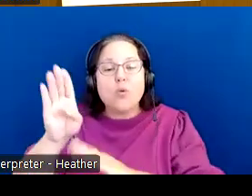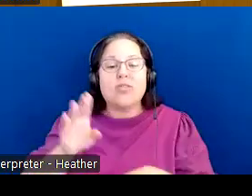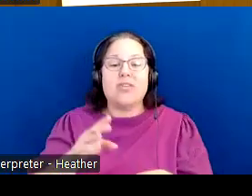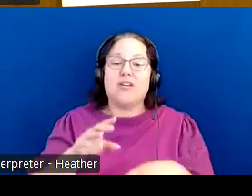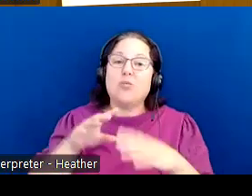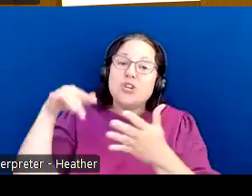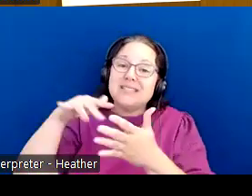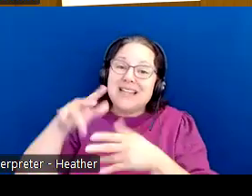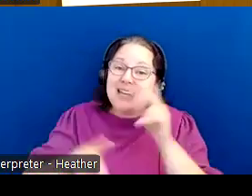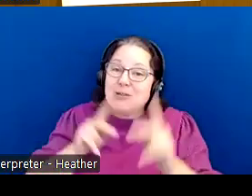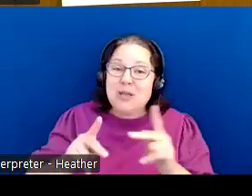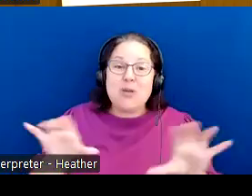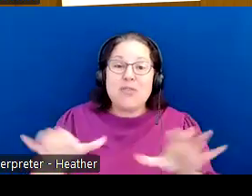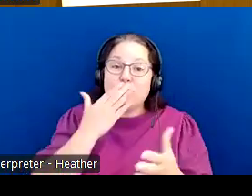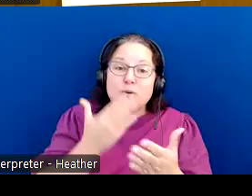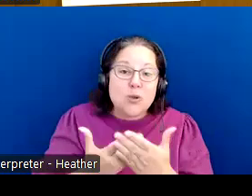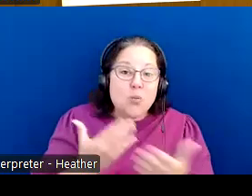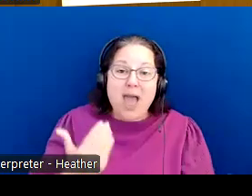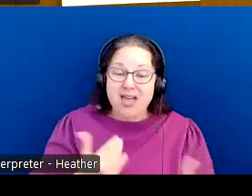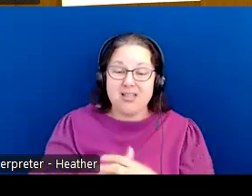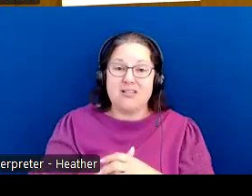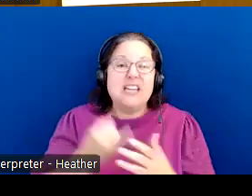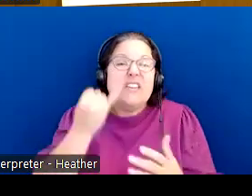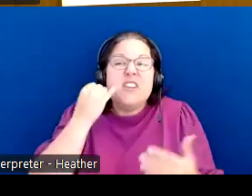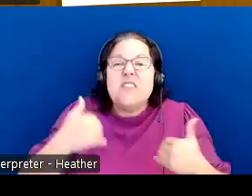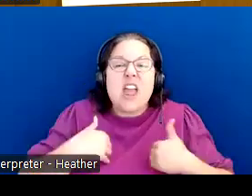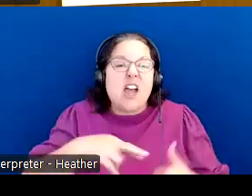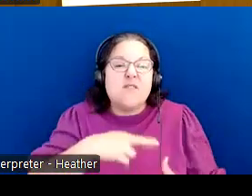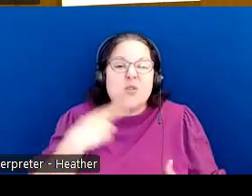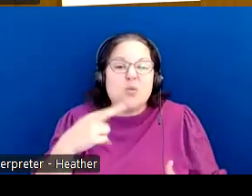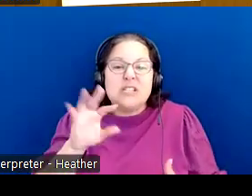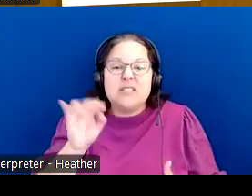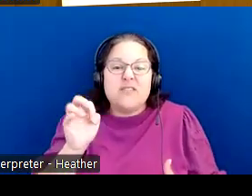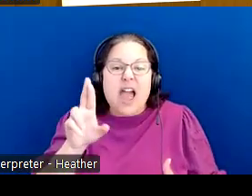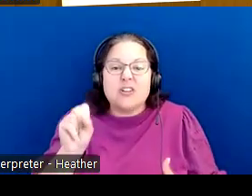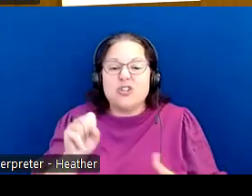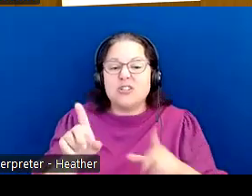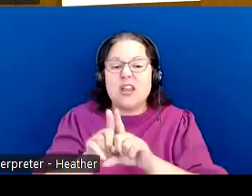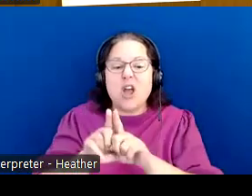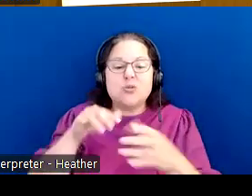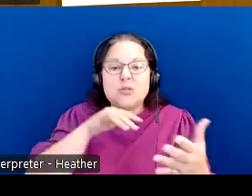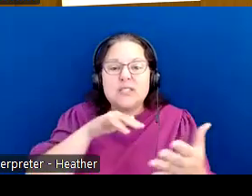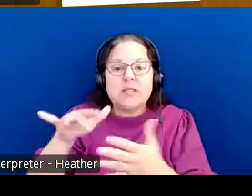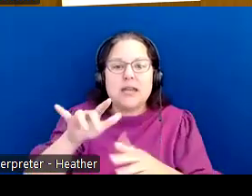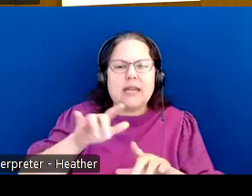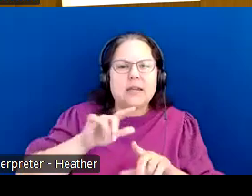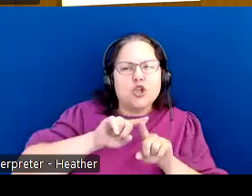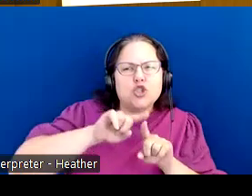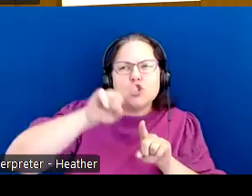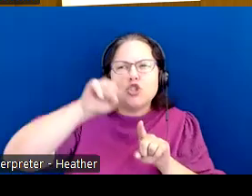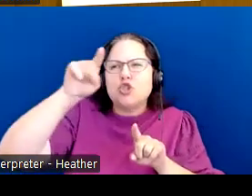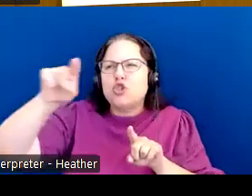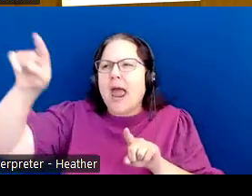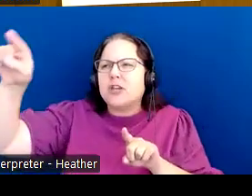of those who are doing well, even if they do have risk factors. And we're studying trajectories. meaning can we identify factors that lead